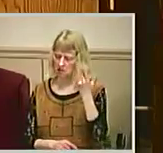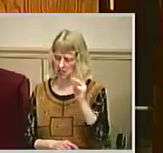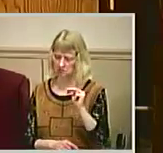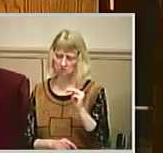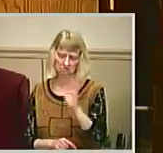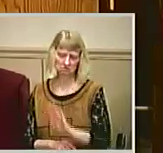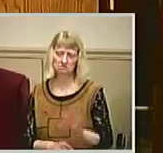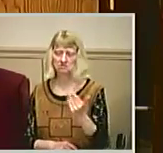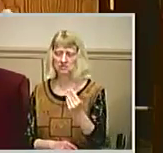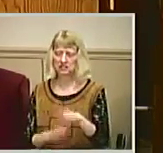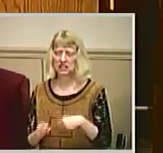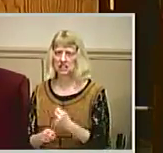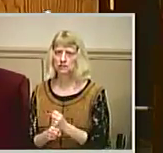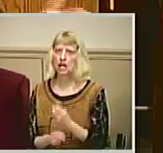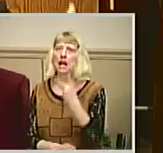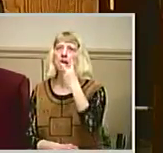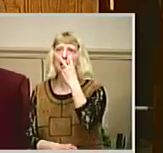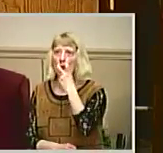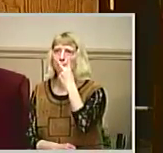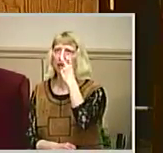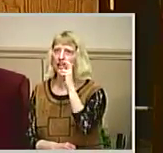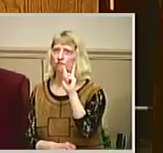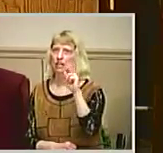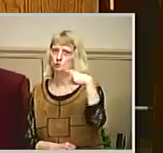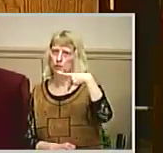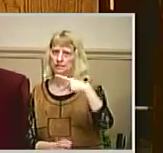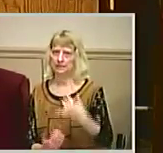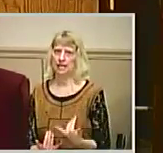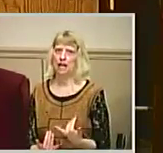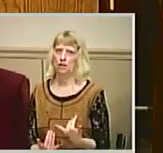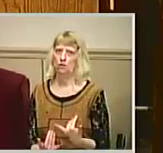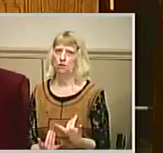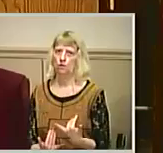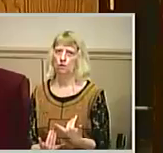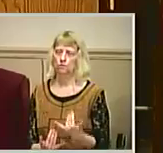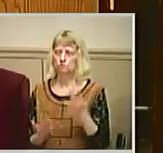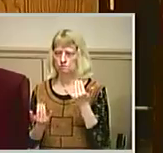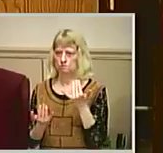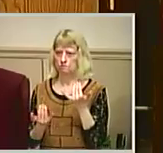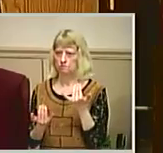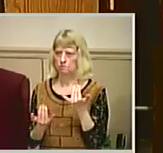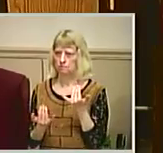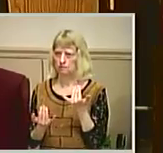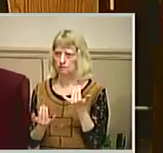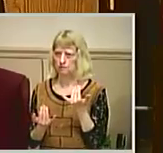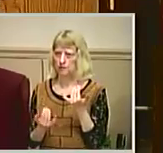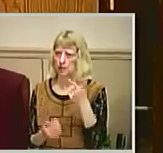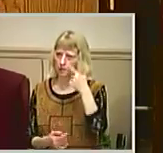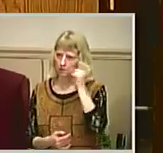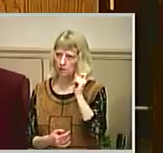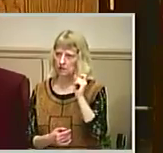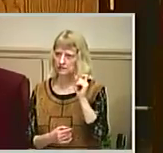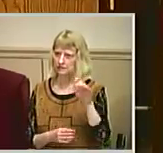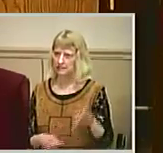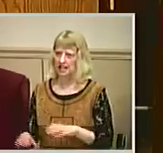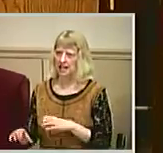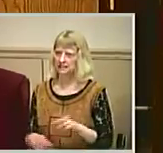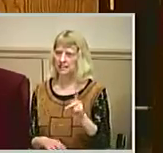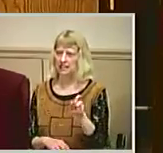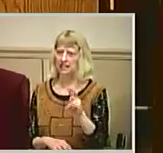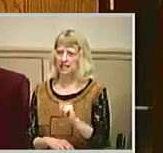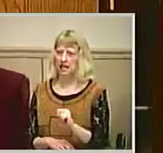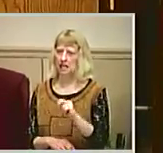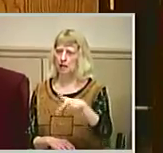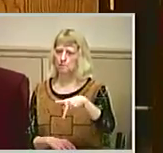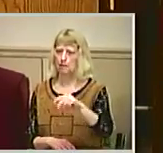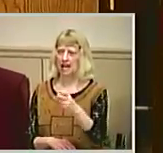about 15 years. I can't believe he's vice president. Why? Because he acts like Ken Patterson all